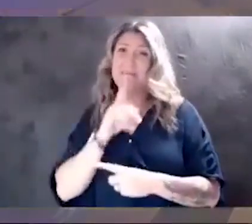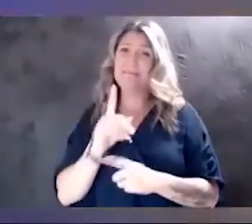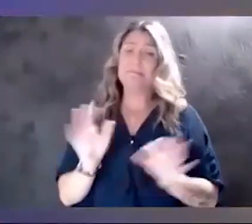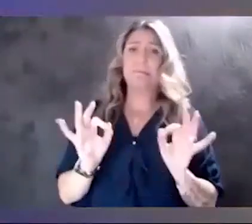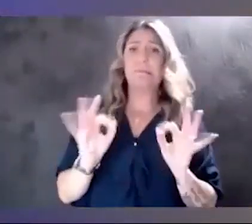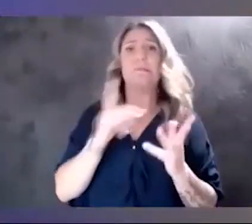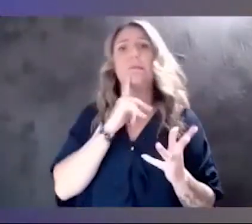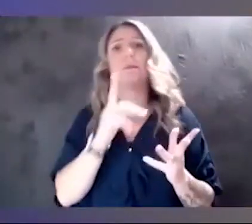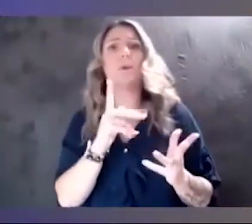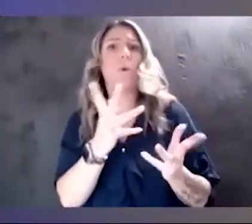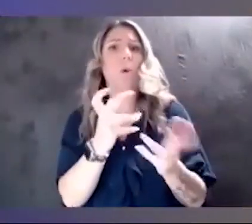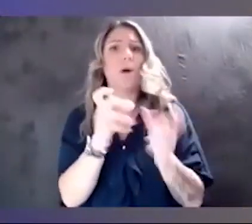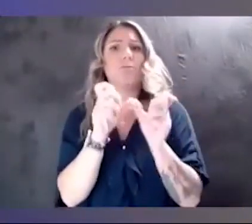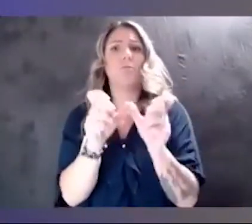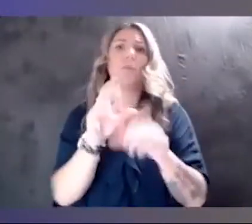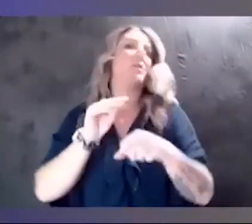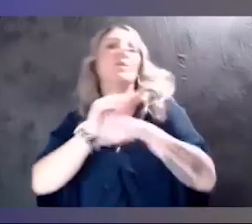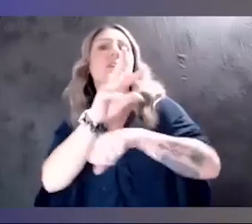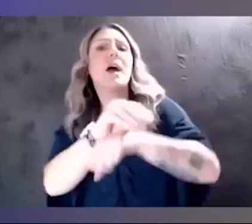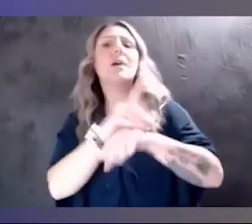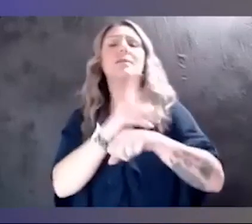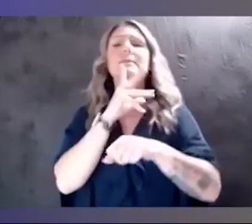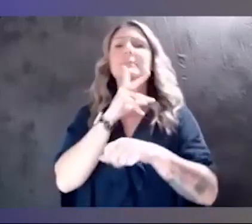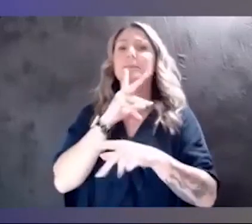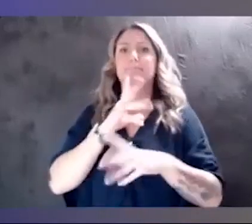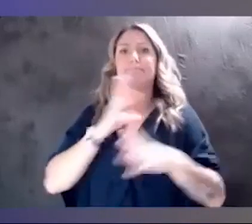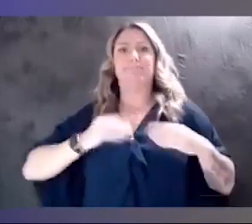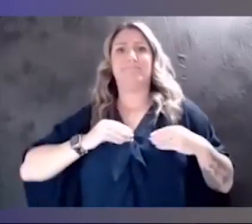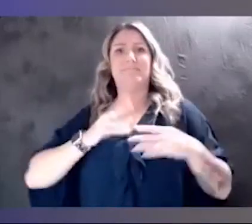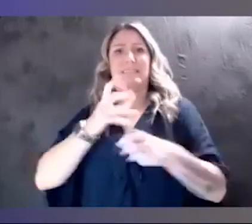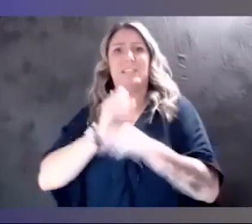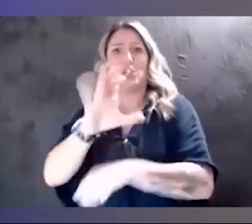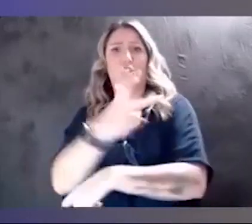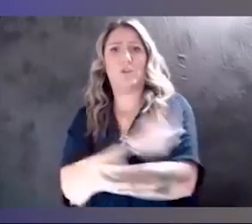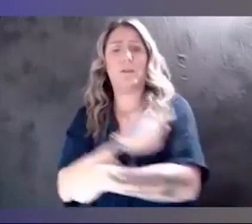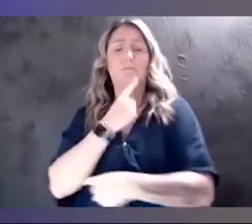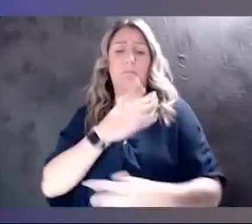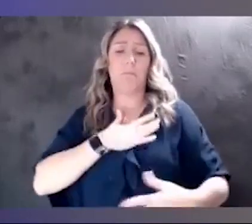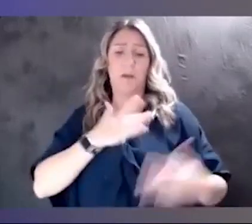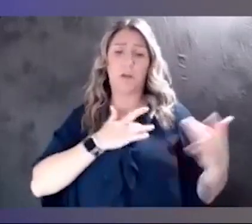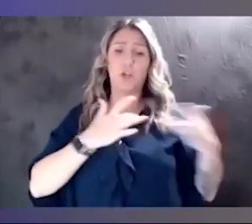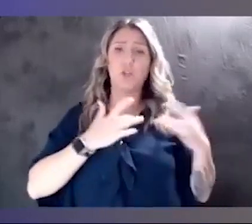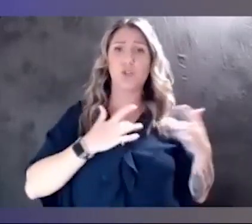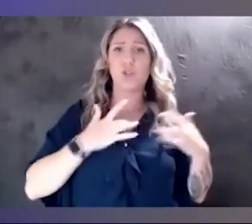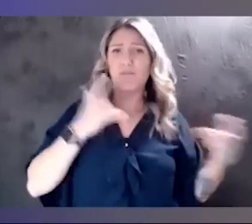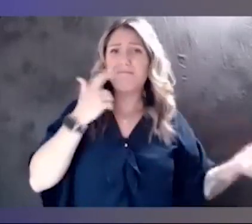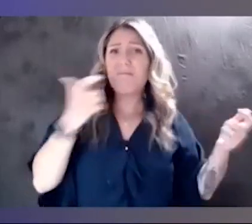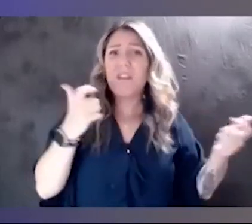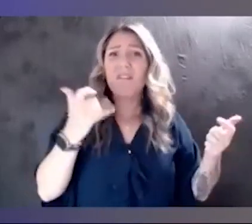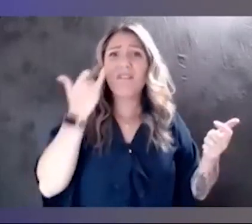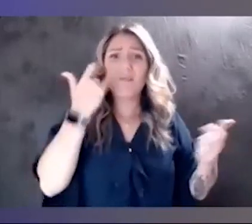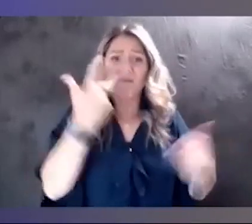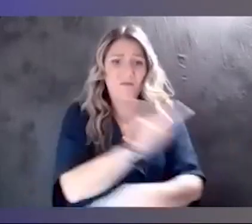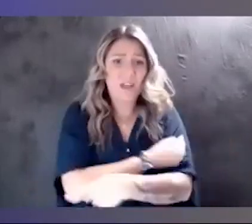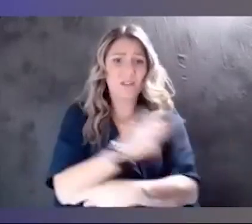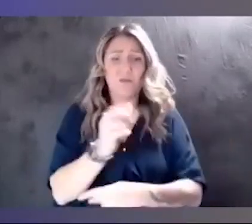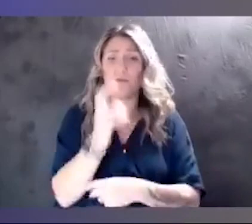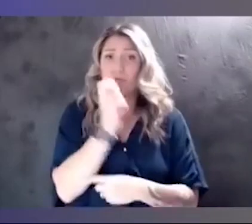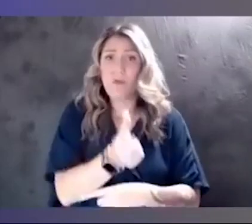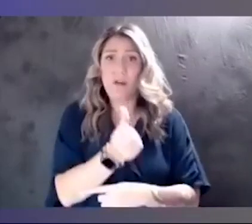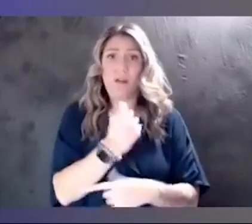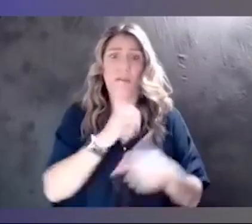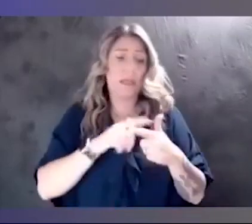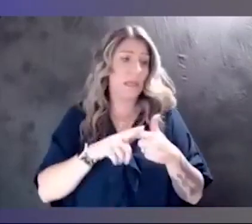continue to advise, get your vaccination. My concern is probably greater that whether you're vaccinated or not, and you're going back to